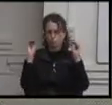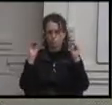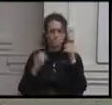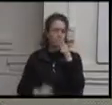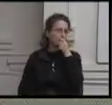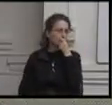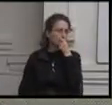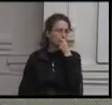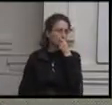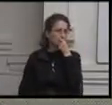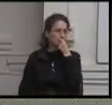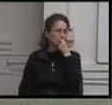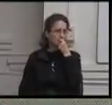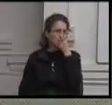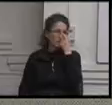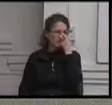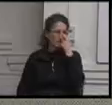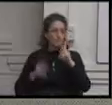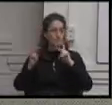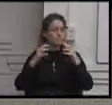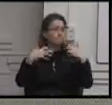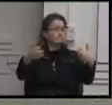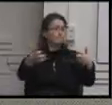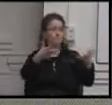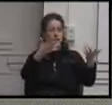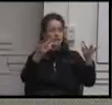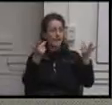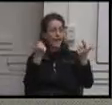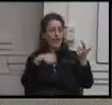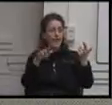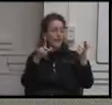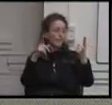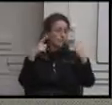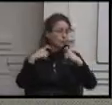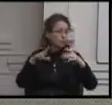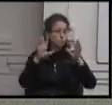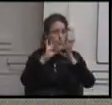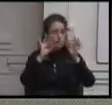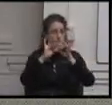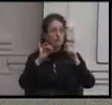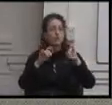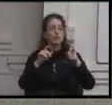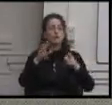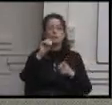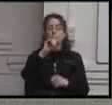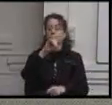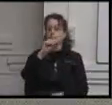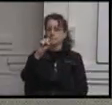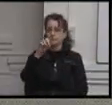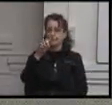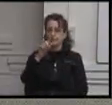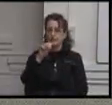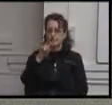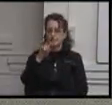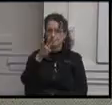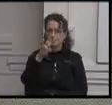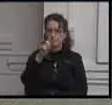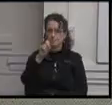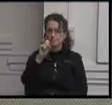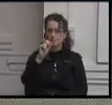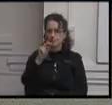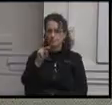if there's any questions or comments from anybody who's in attendance, this would certainly be an appropriate time. Ms. Davison?